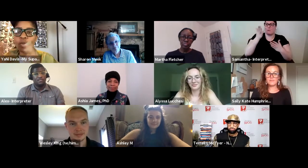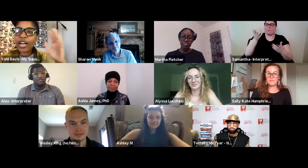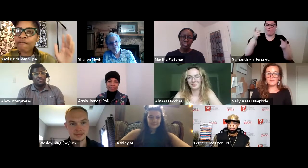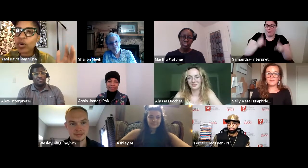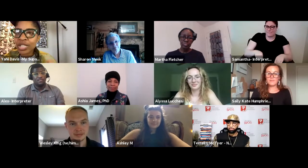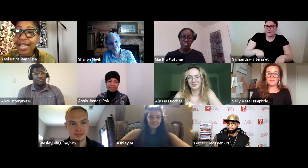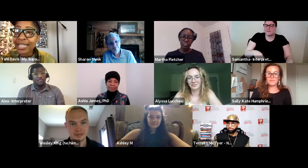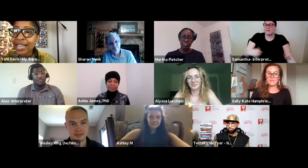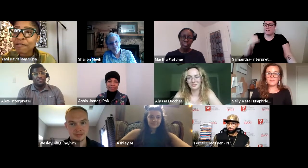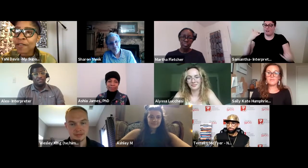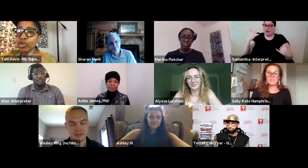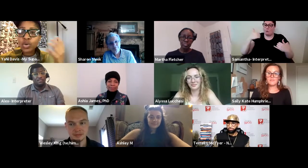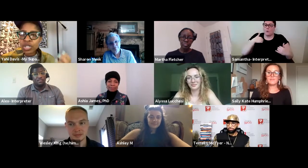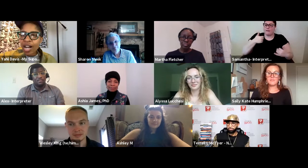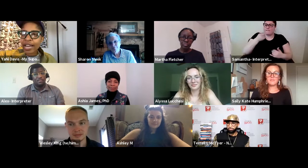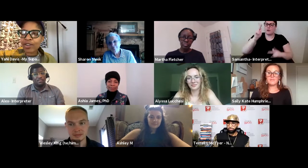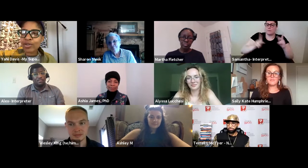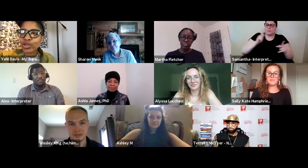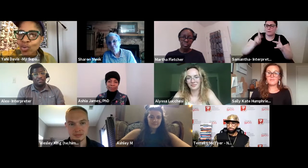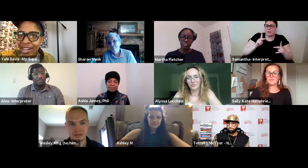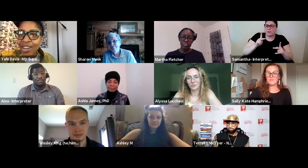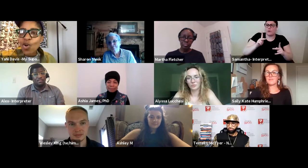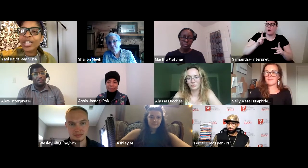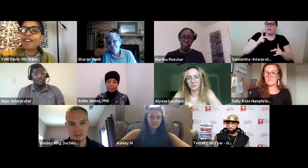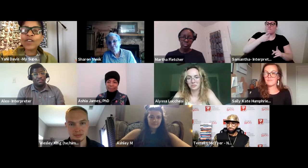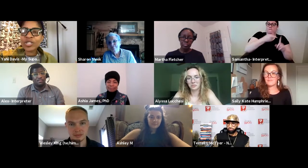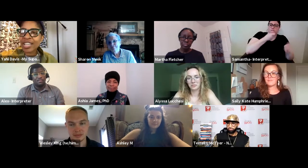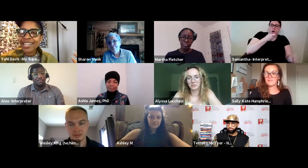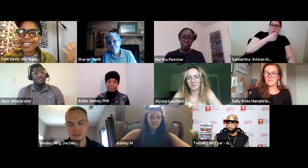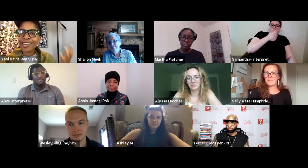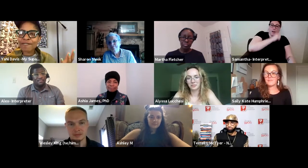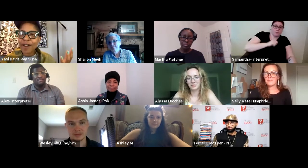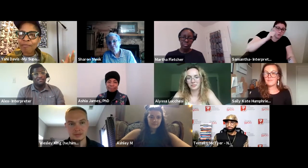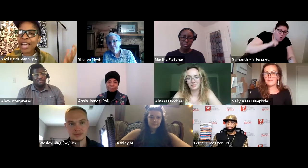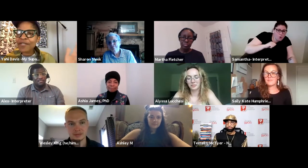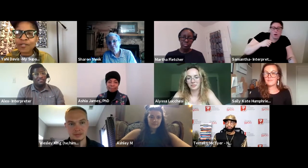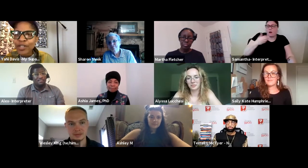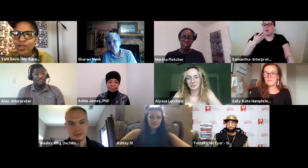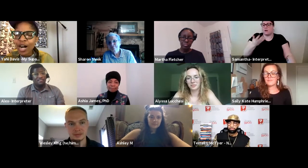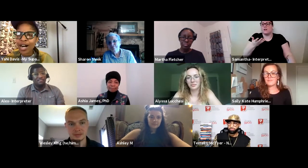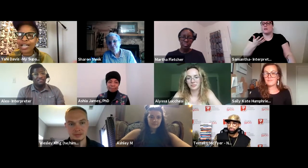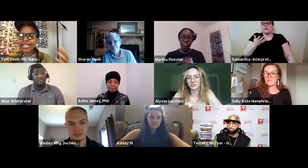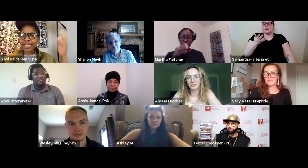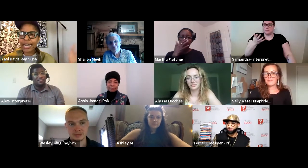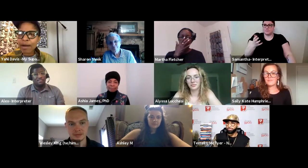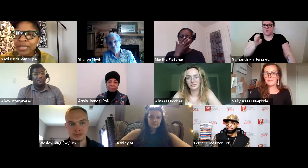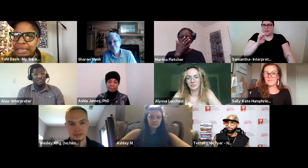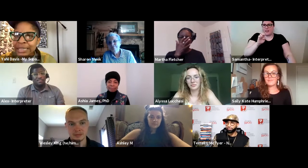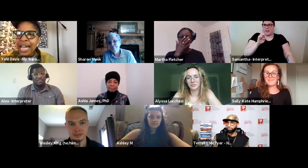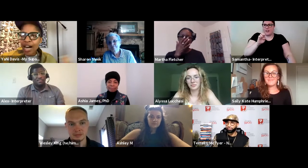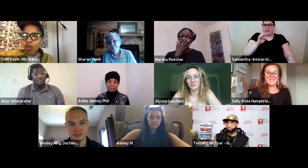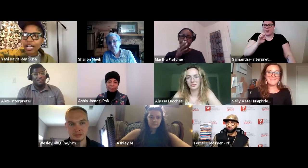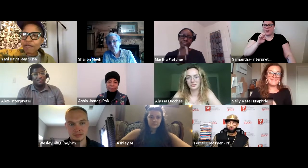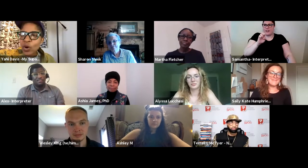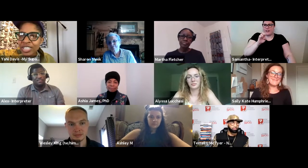it looks like we got folks signing in from Tucson, Arizona. We got folks signing in from Evansville,